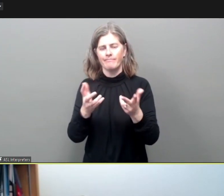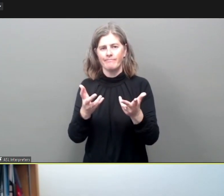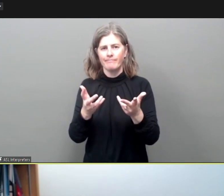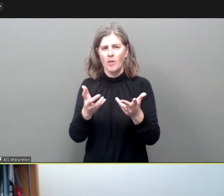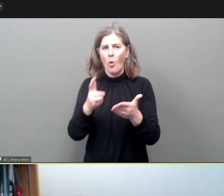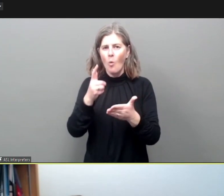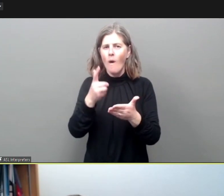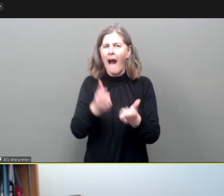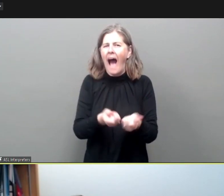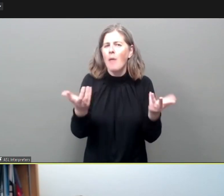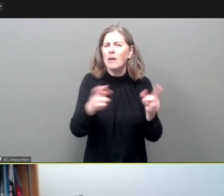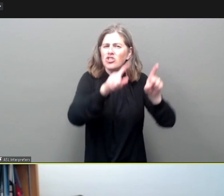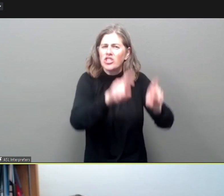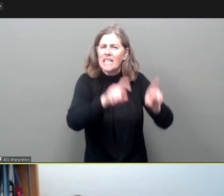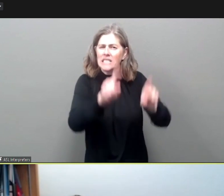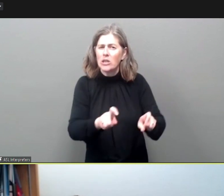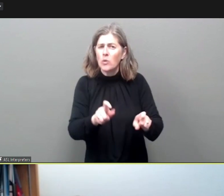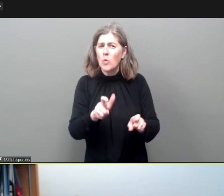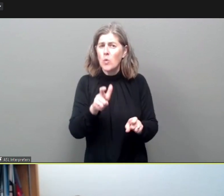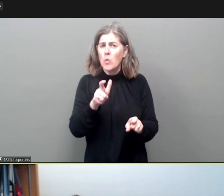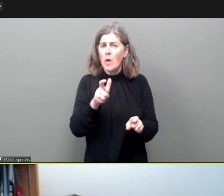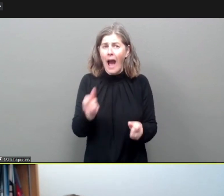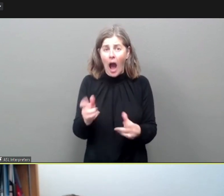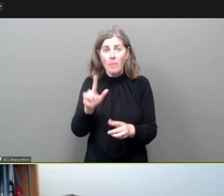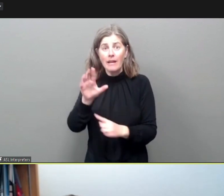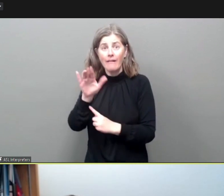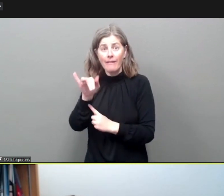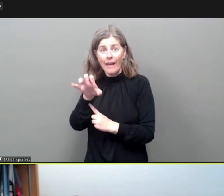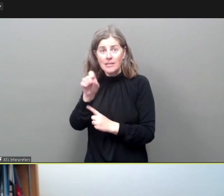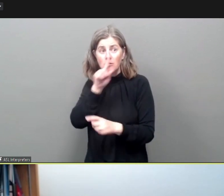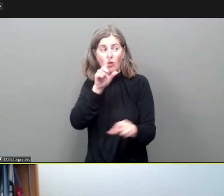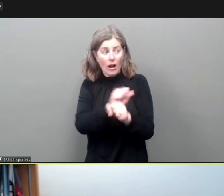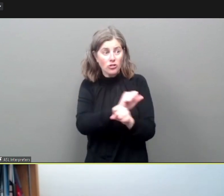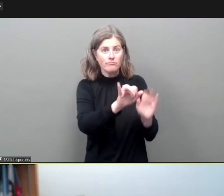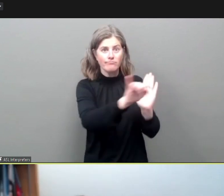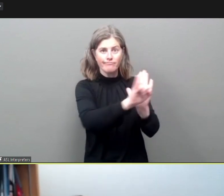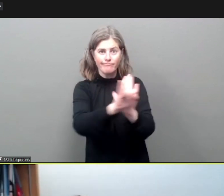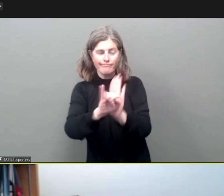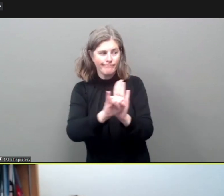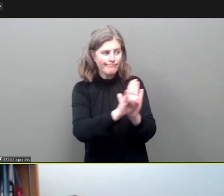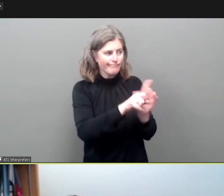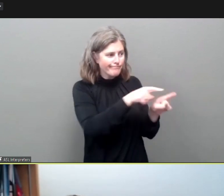is being done. So how many cases are actually being identified?